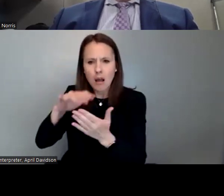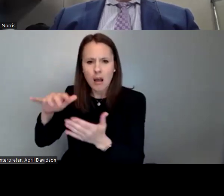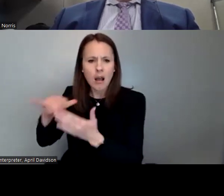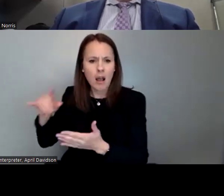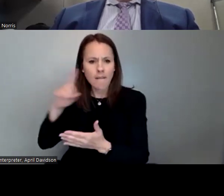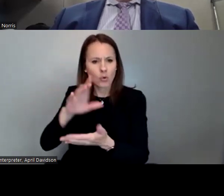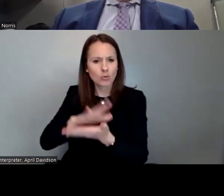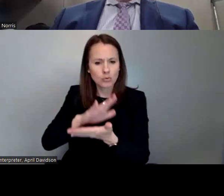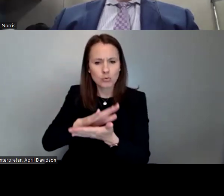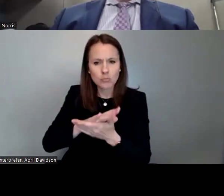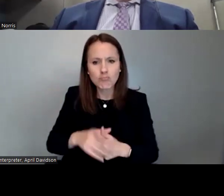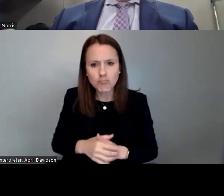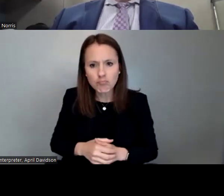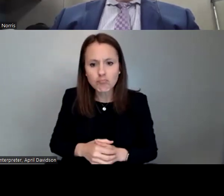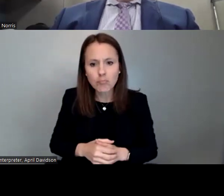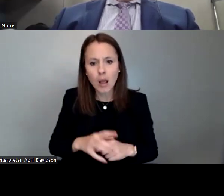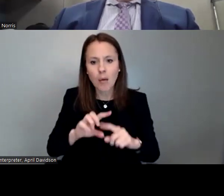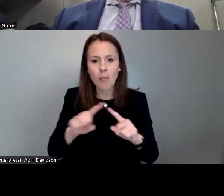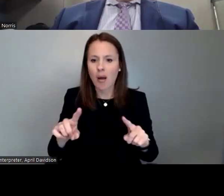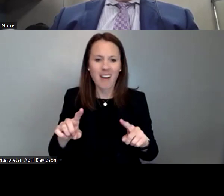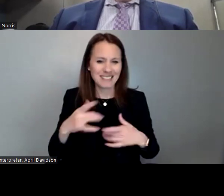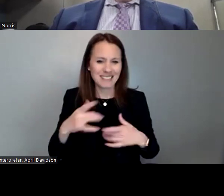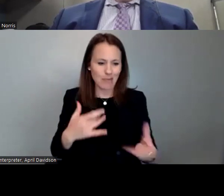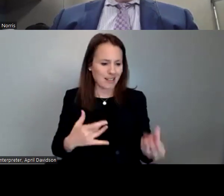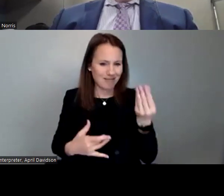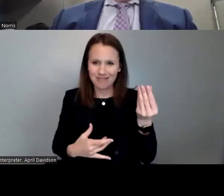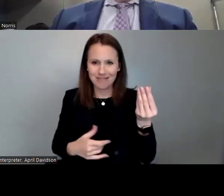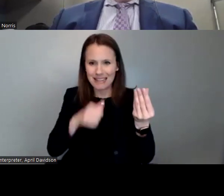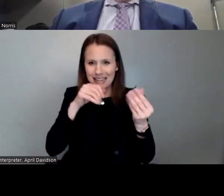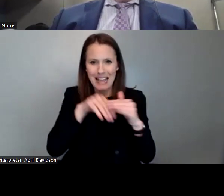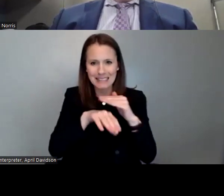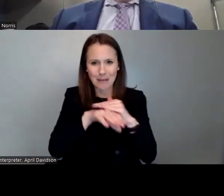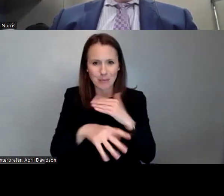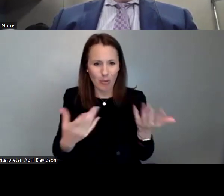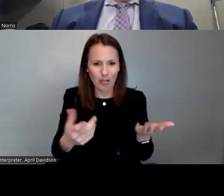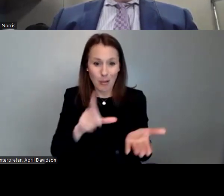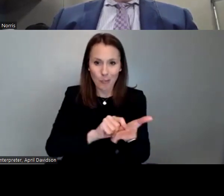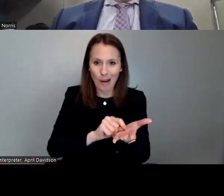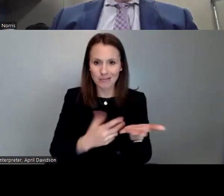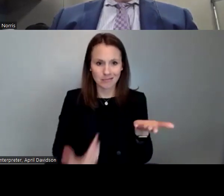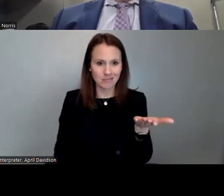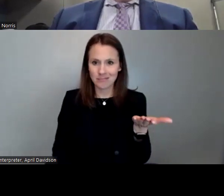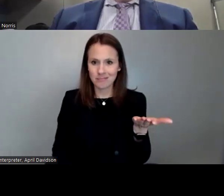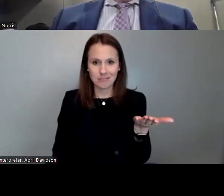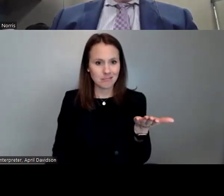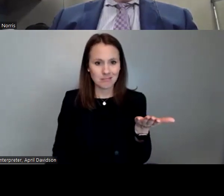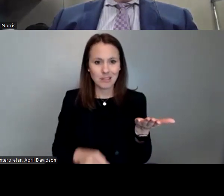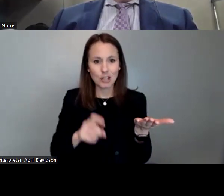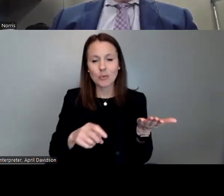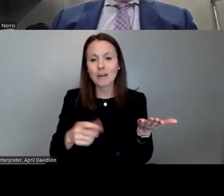in school, but these are usually not accessible because they were mostly printed, and you would have to get a